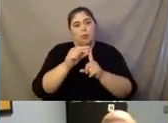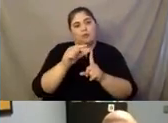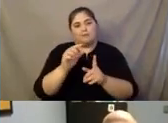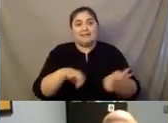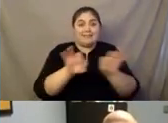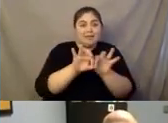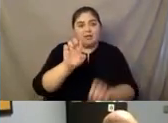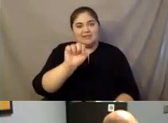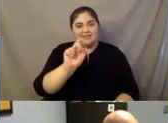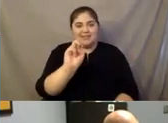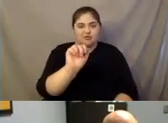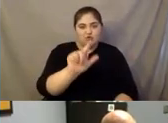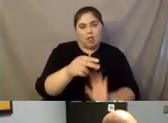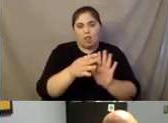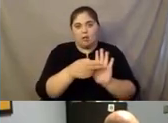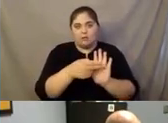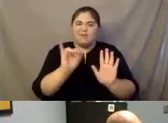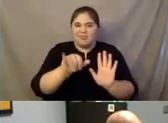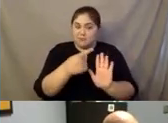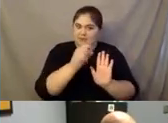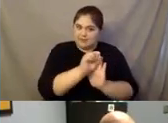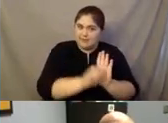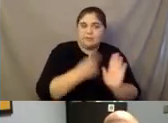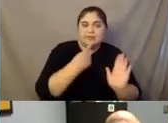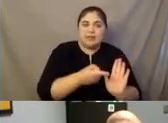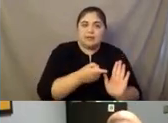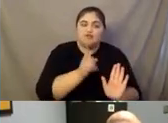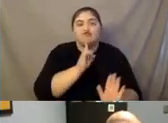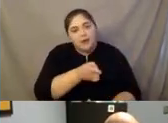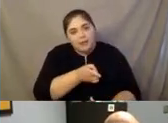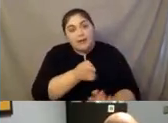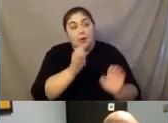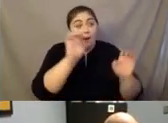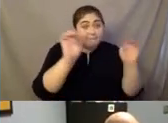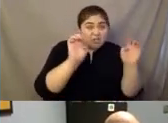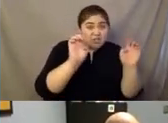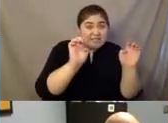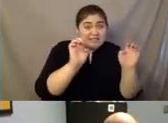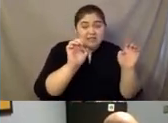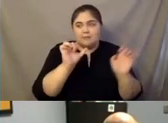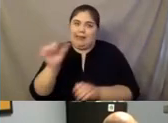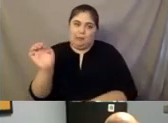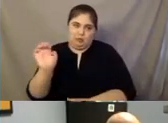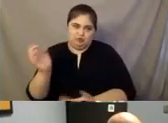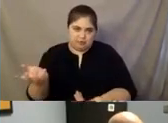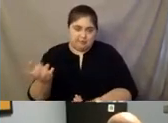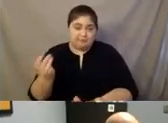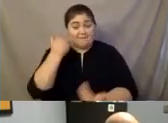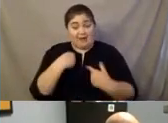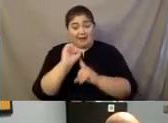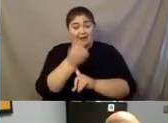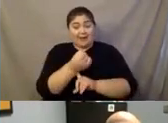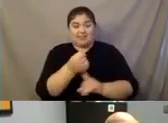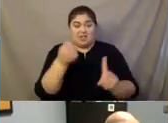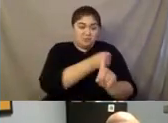the state was saying, but it was really the idea of emergency versus non-emergency. And if I had a case where there was an abuse of